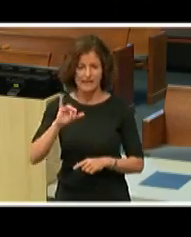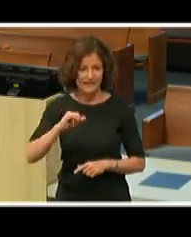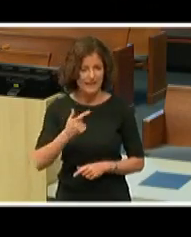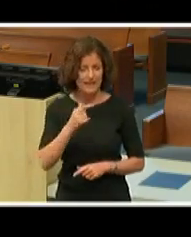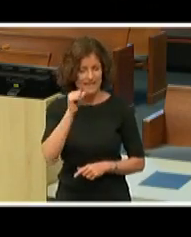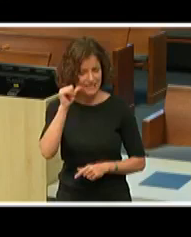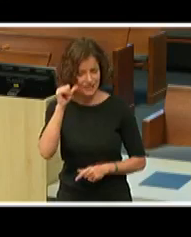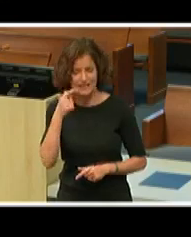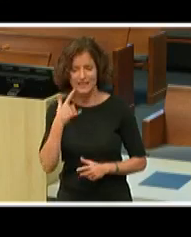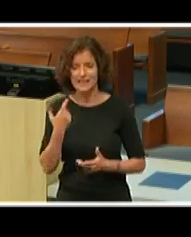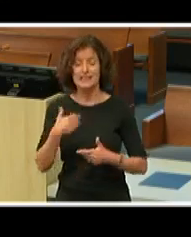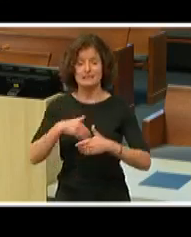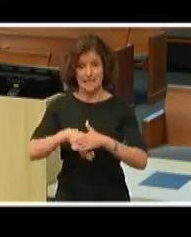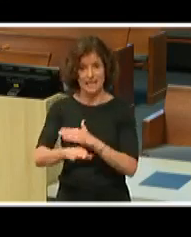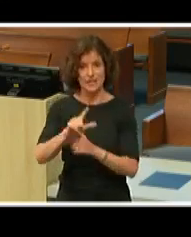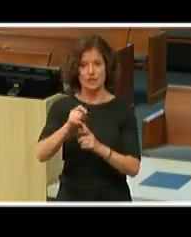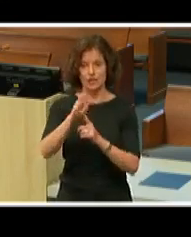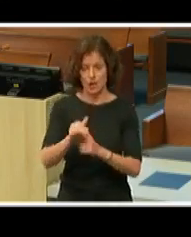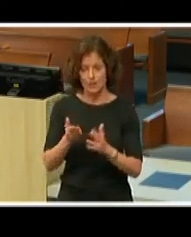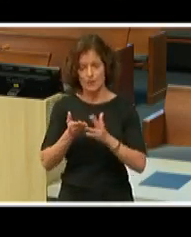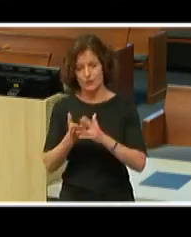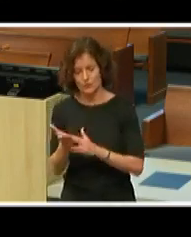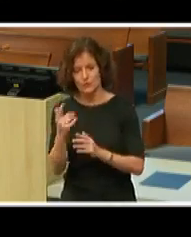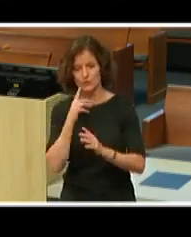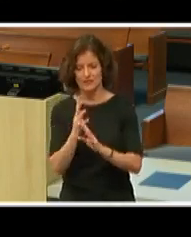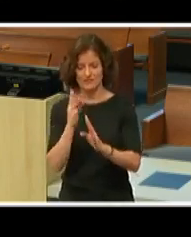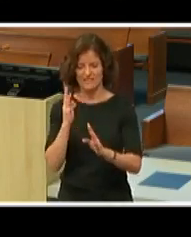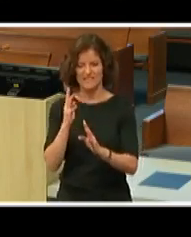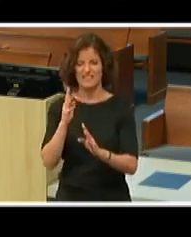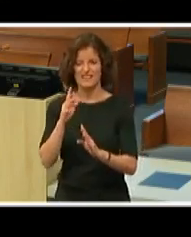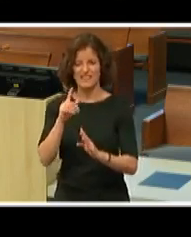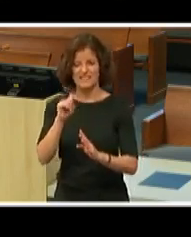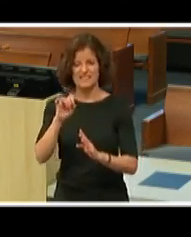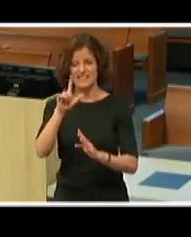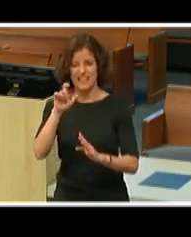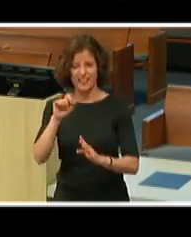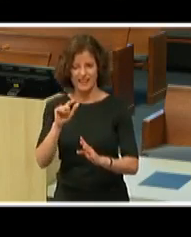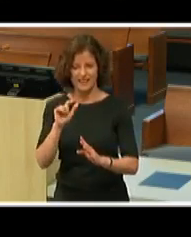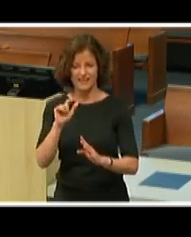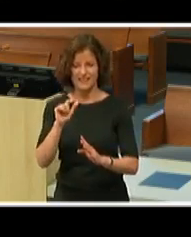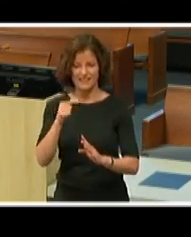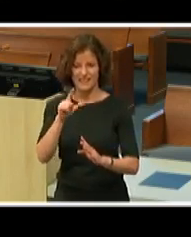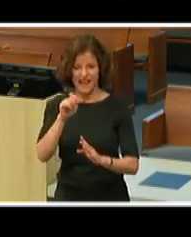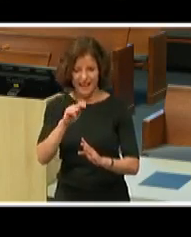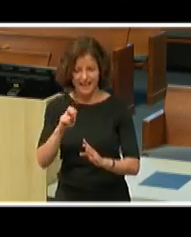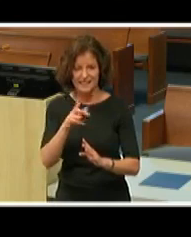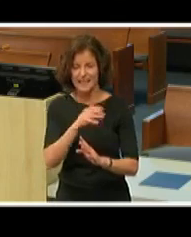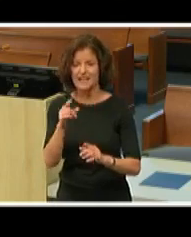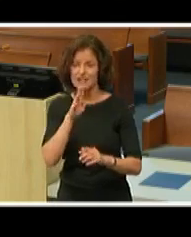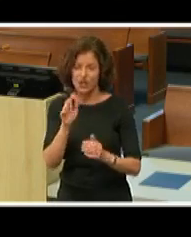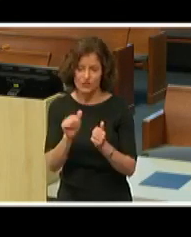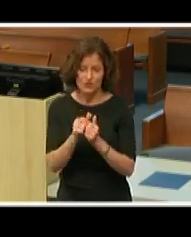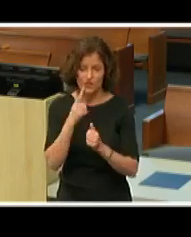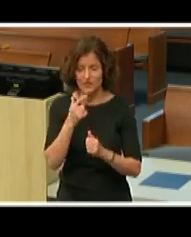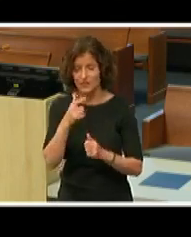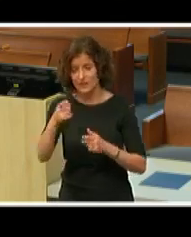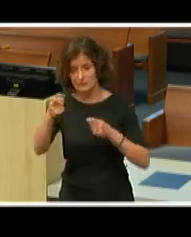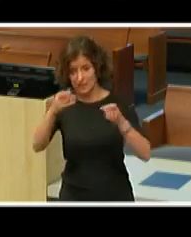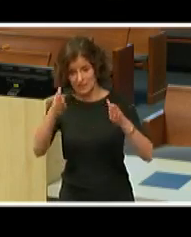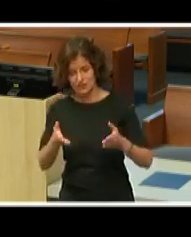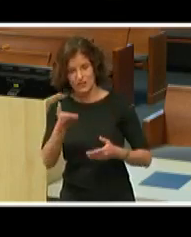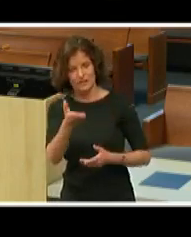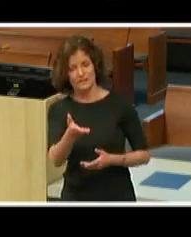a traditional in the lobby through the teller line. I also spoke to the particular executive